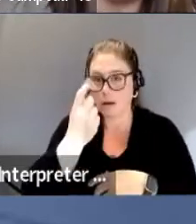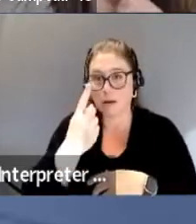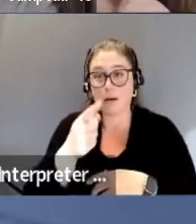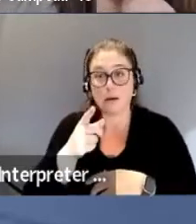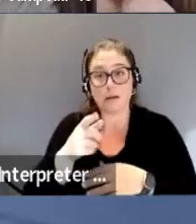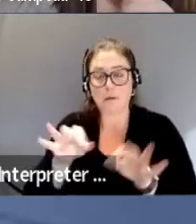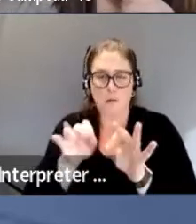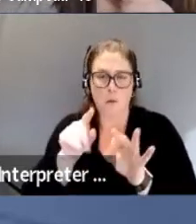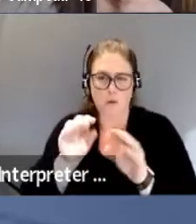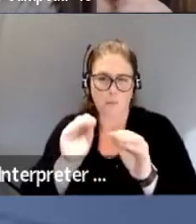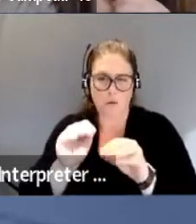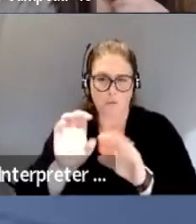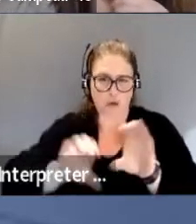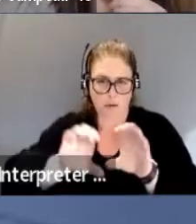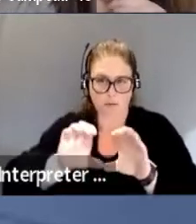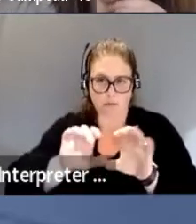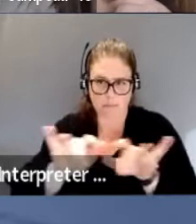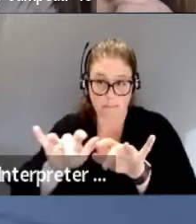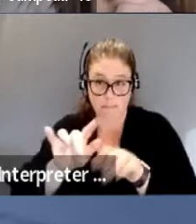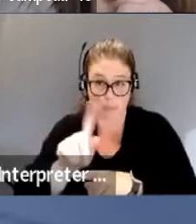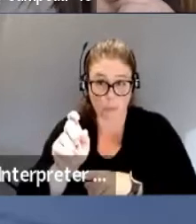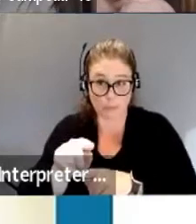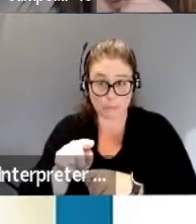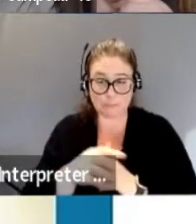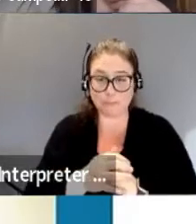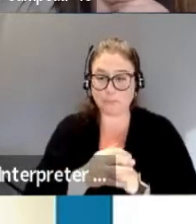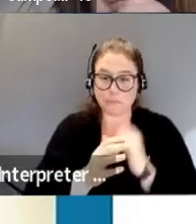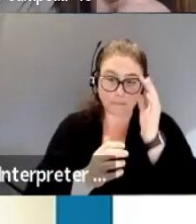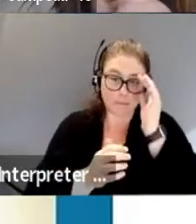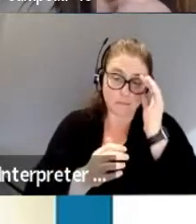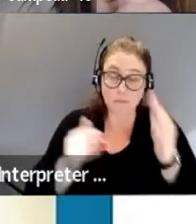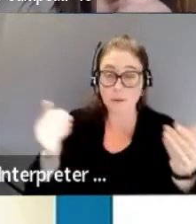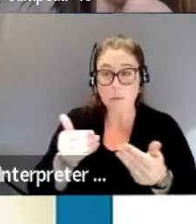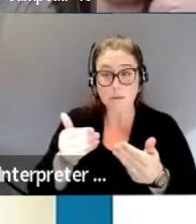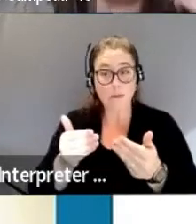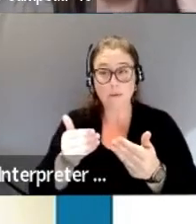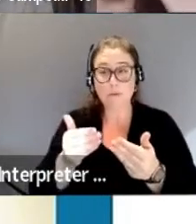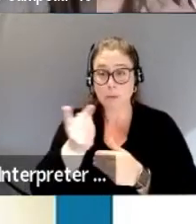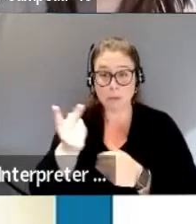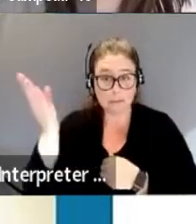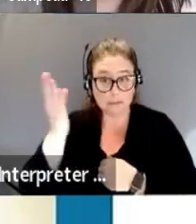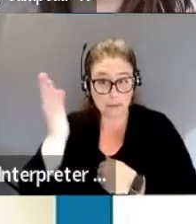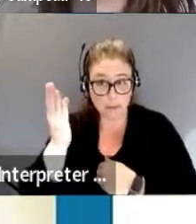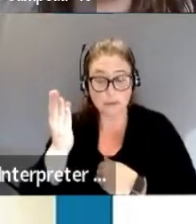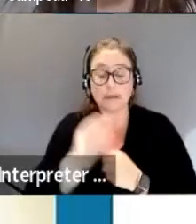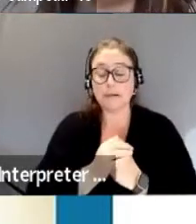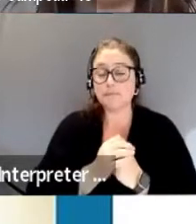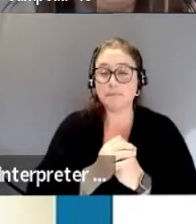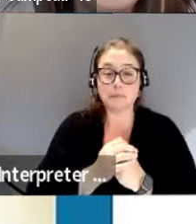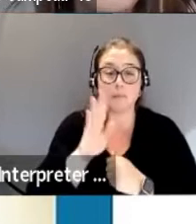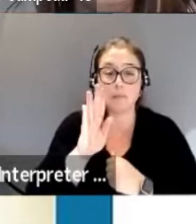them. So very quickly, I'll introduce Ben and Katherine to you, and then I'll hand things over. So Ben